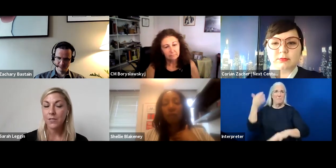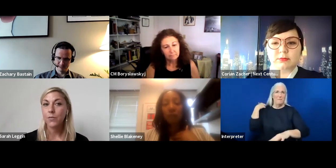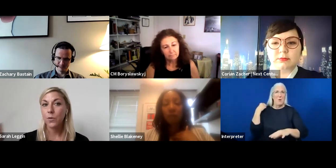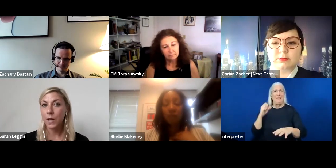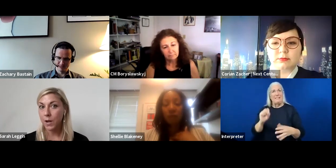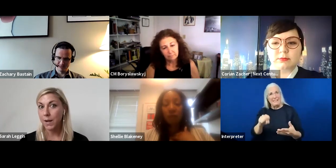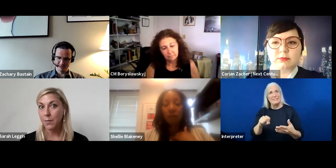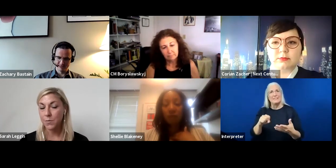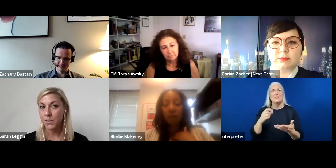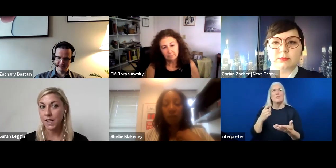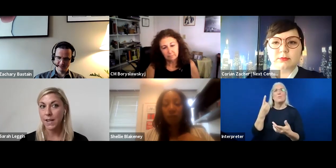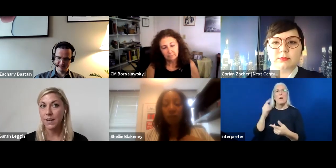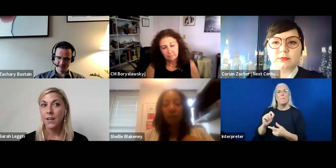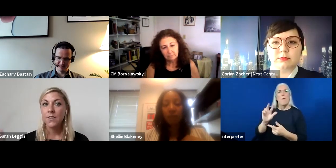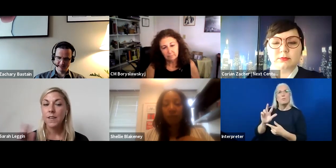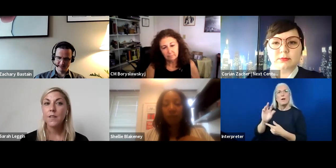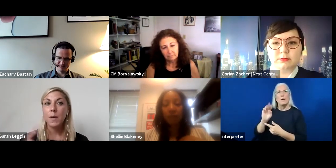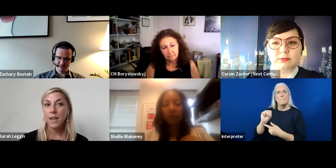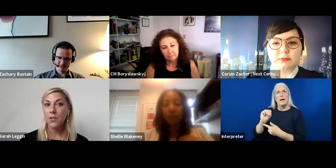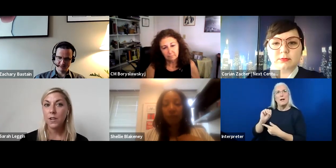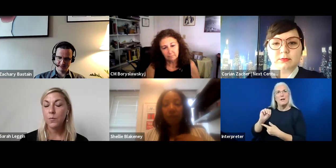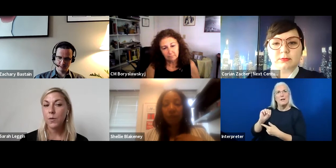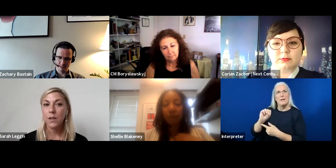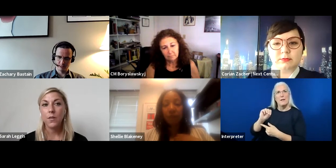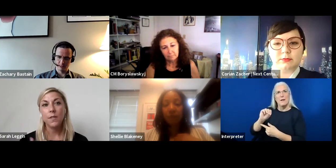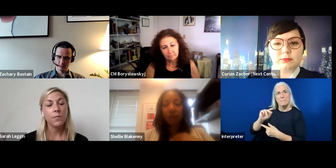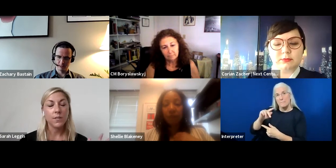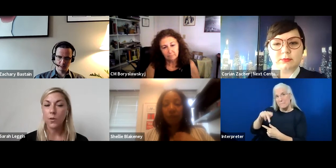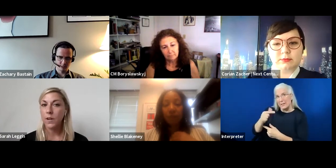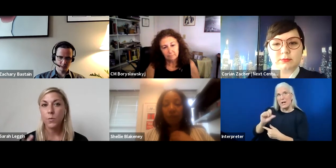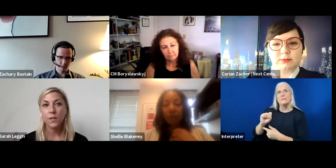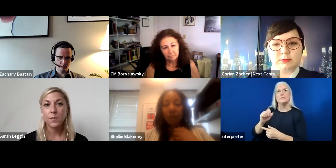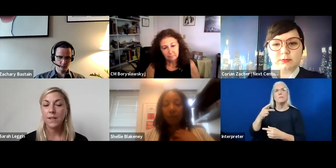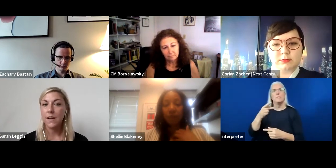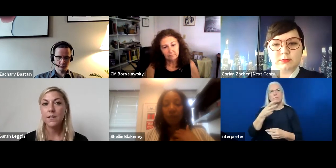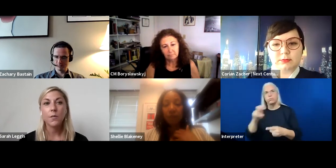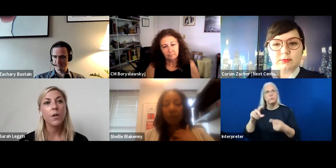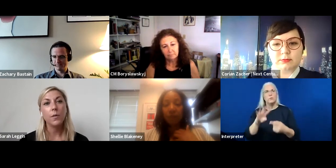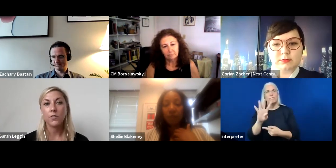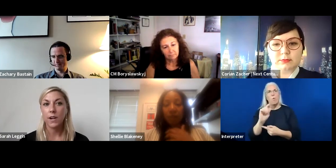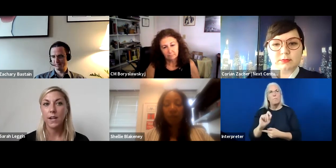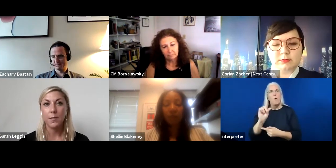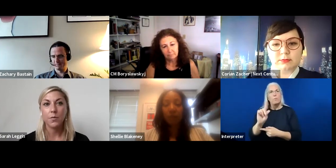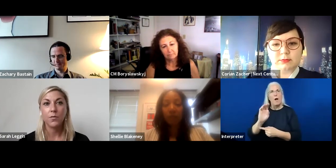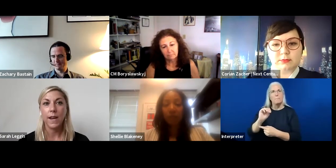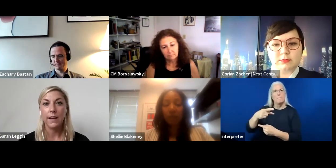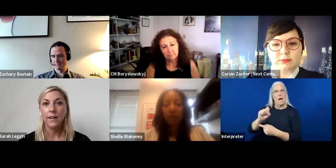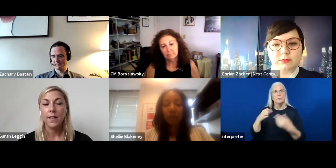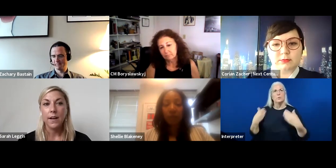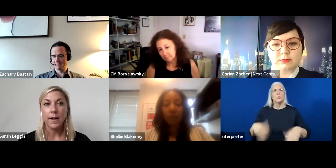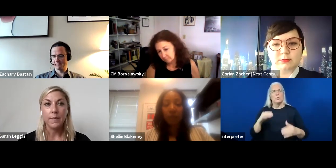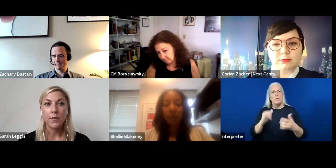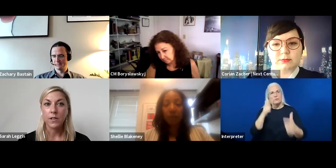second to 41 megabits per second. So that's a big increase, but we know that there's always work to be done. So we're always trying to improve